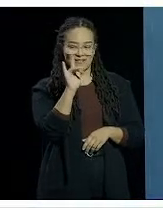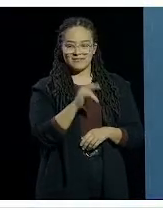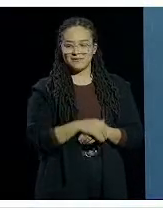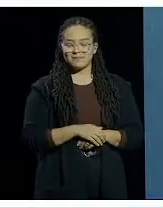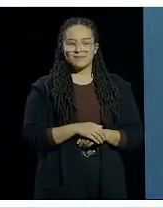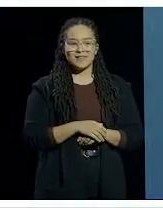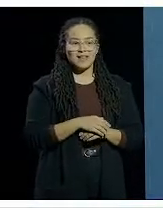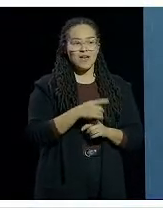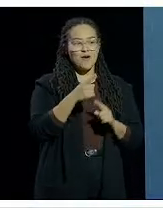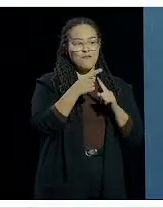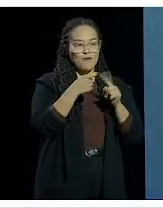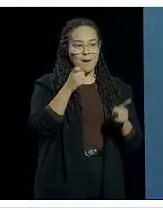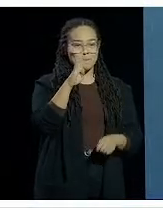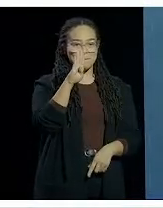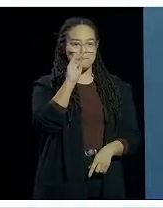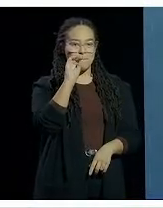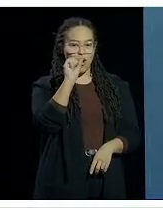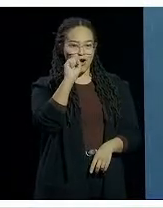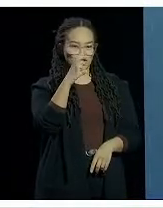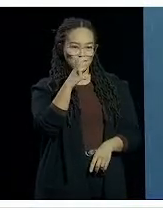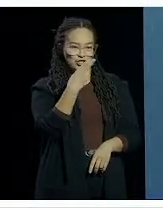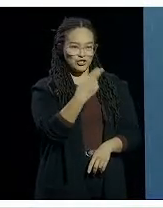From Bosch.